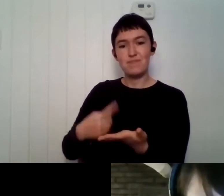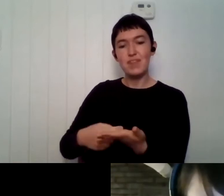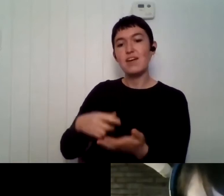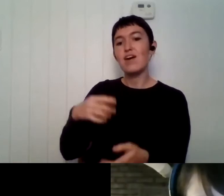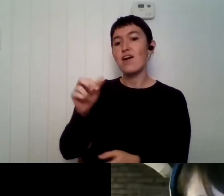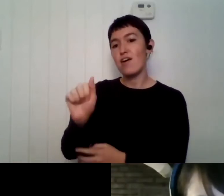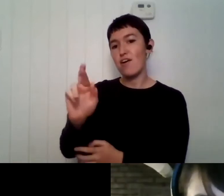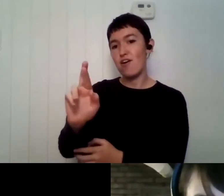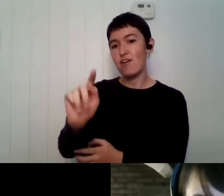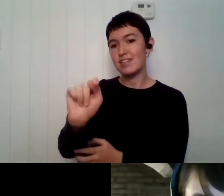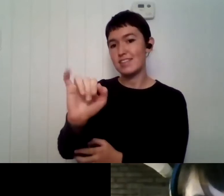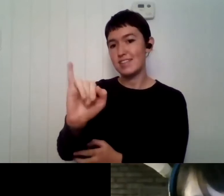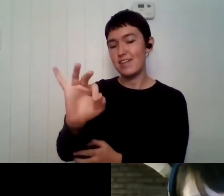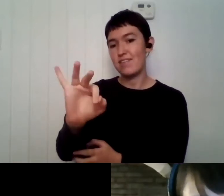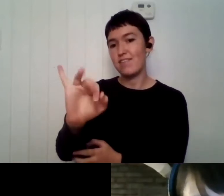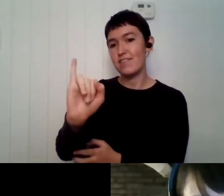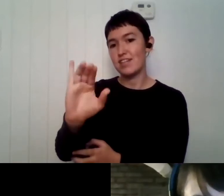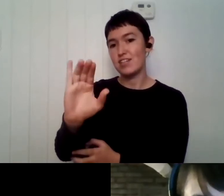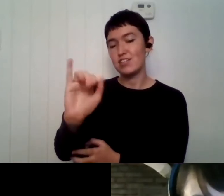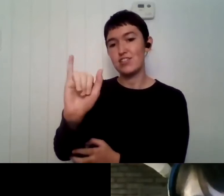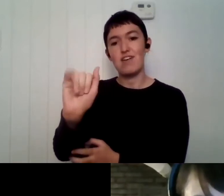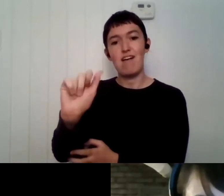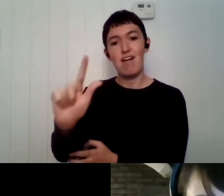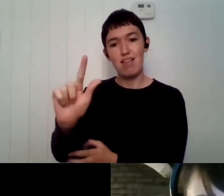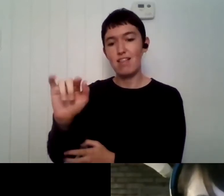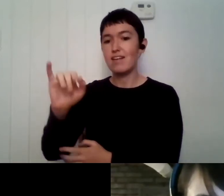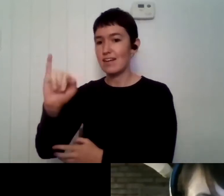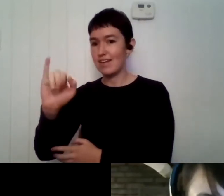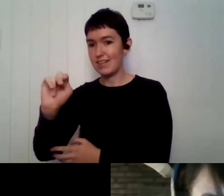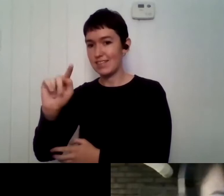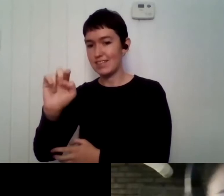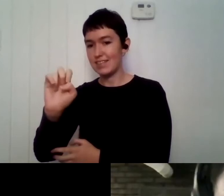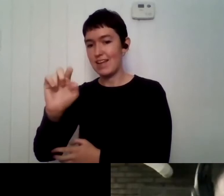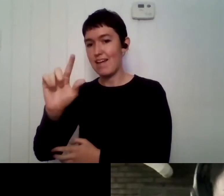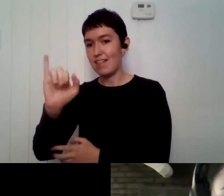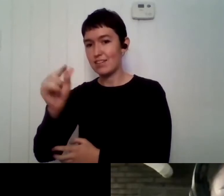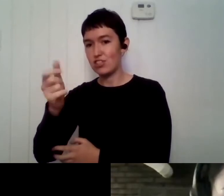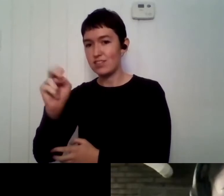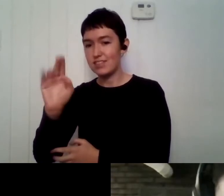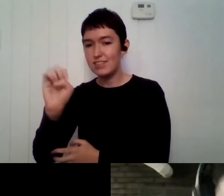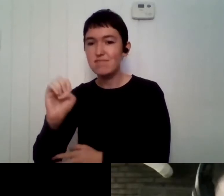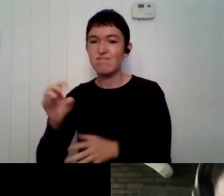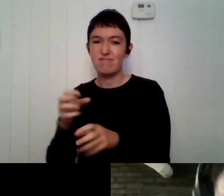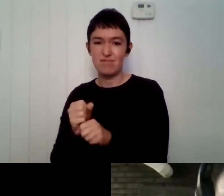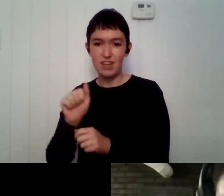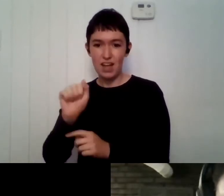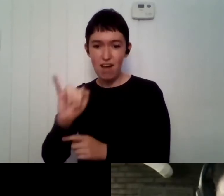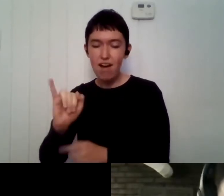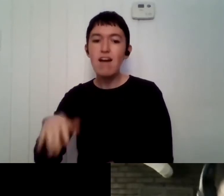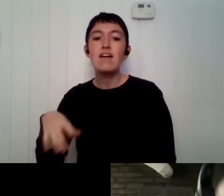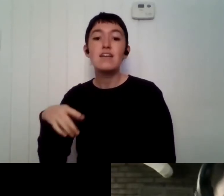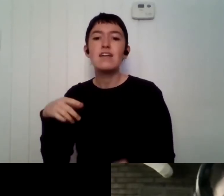artificial intelligence of drug discovery. So how we can use computers and artificial intelligence to help us find new